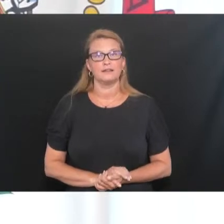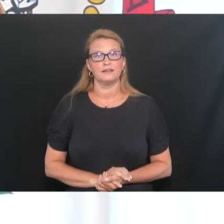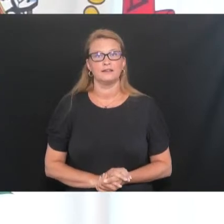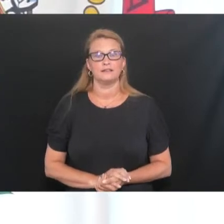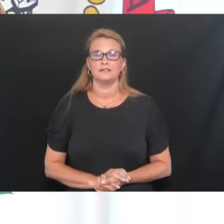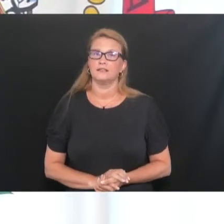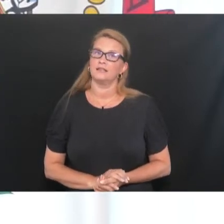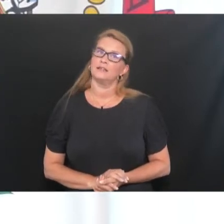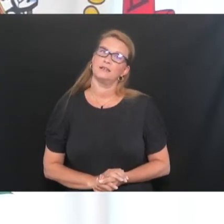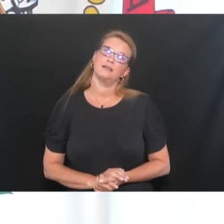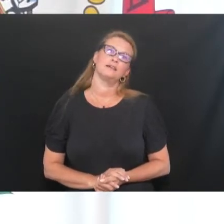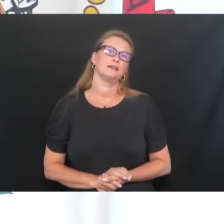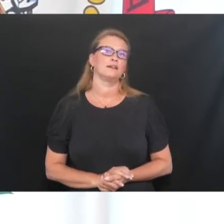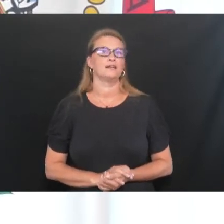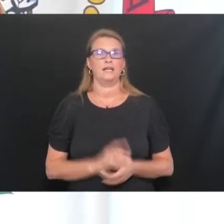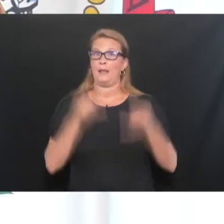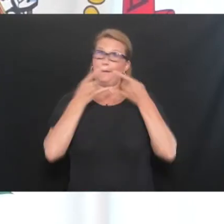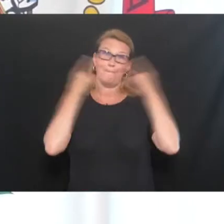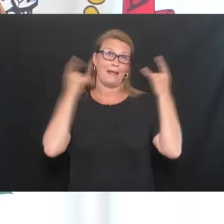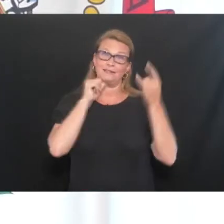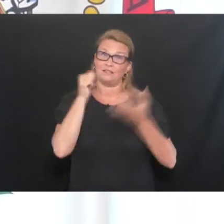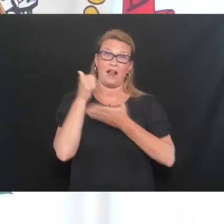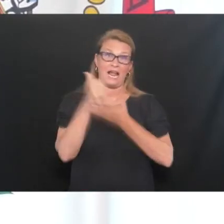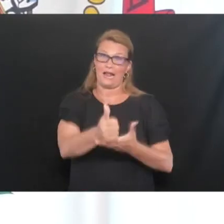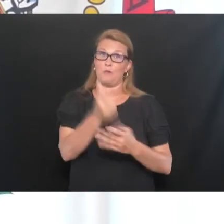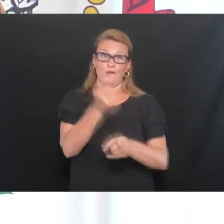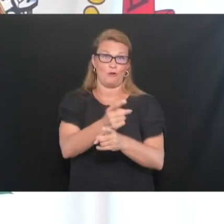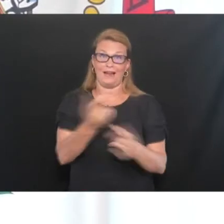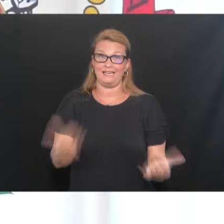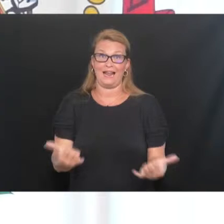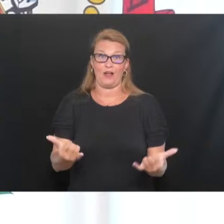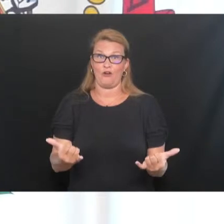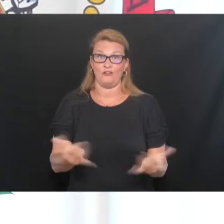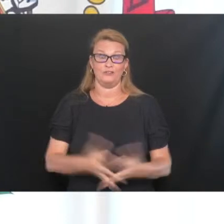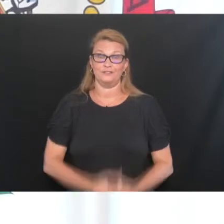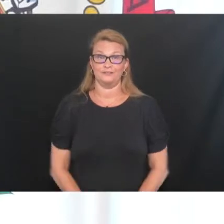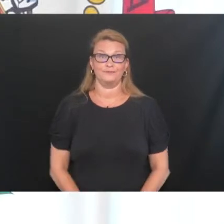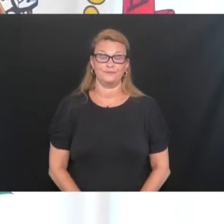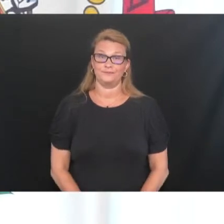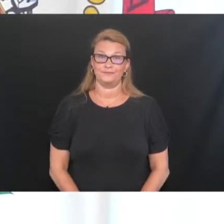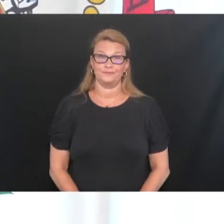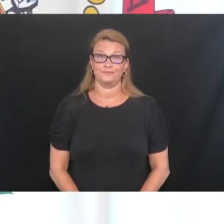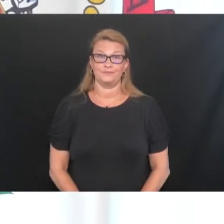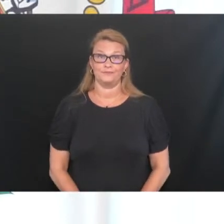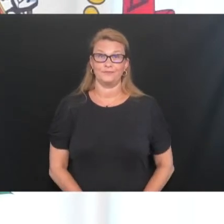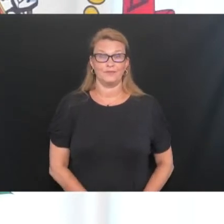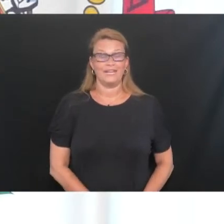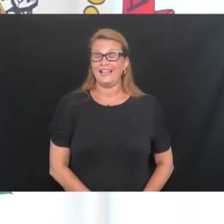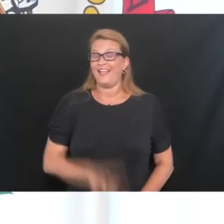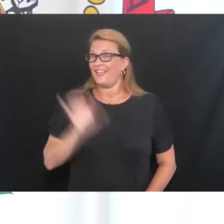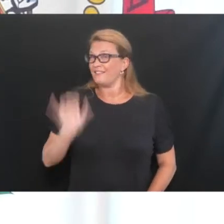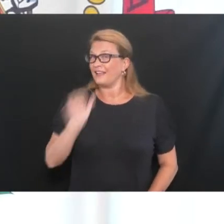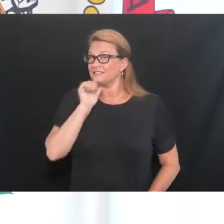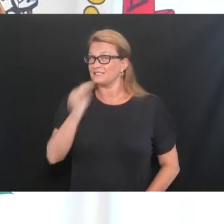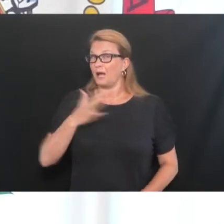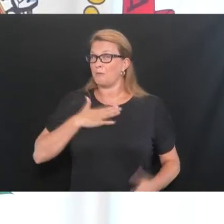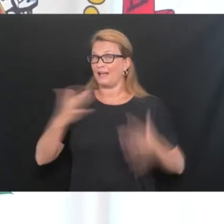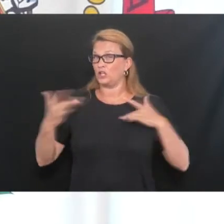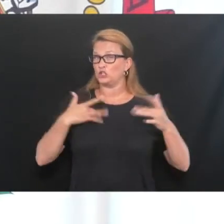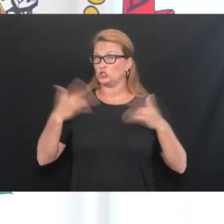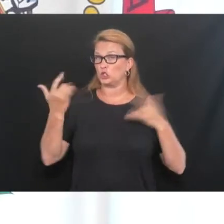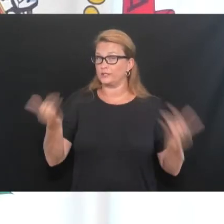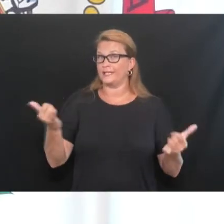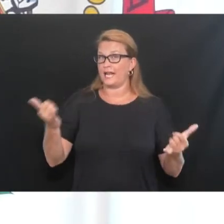The masks aren't going to help us a whole heck of a lot right at the moment, the way we see it. So that's really not the issue today. The